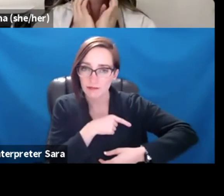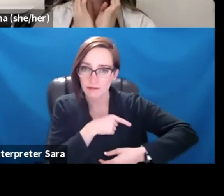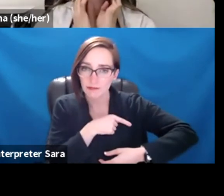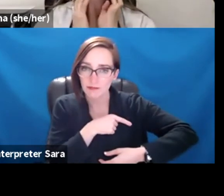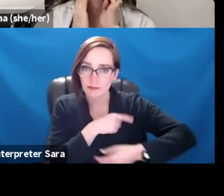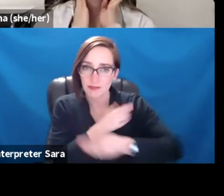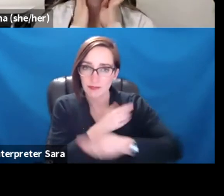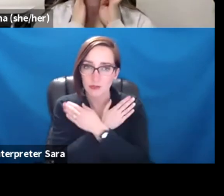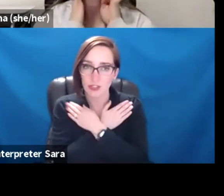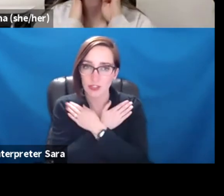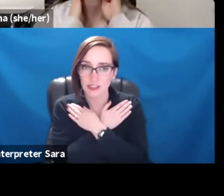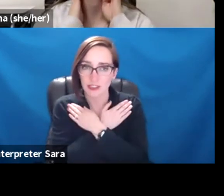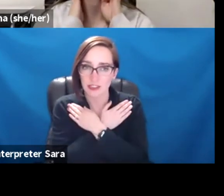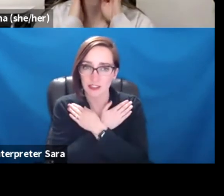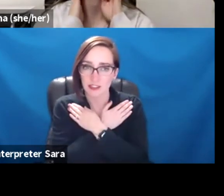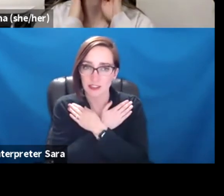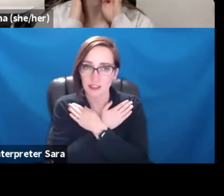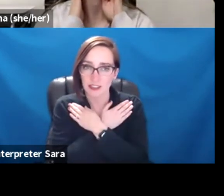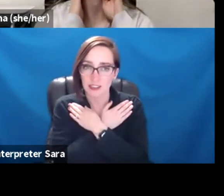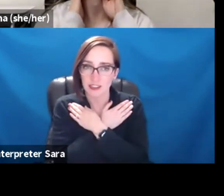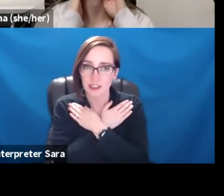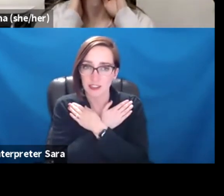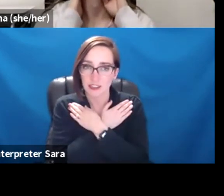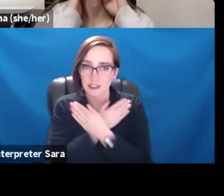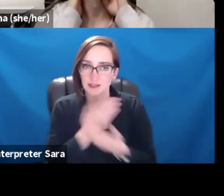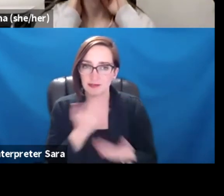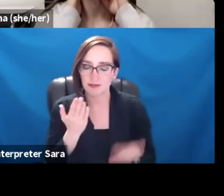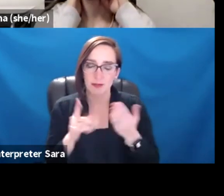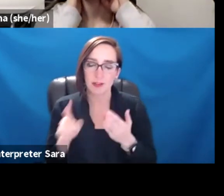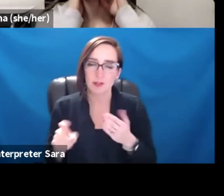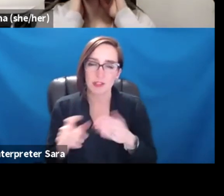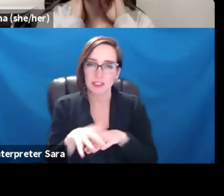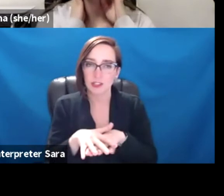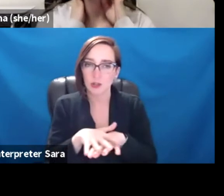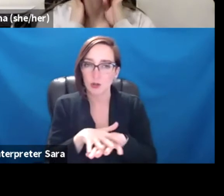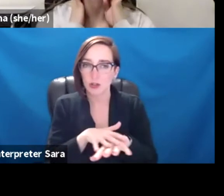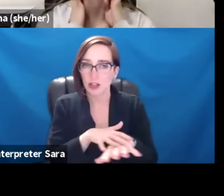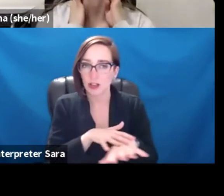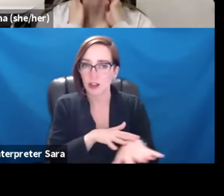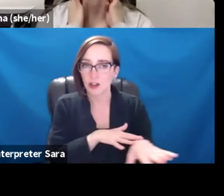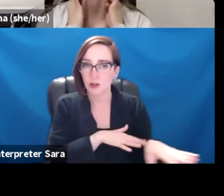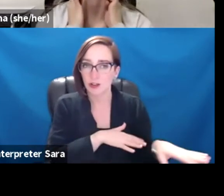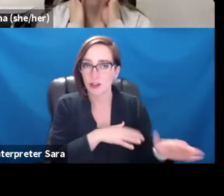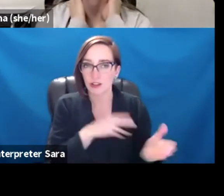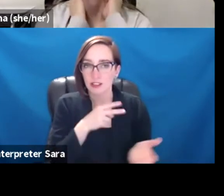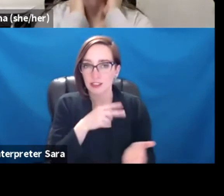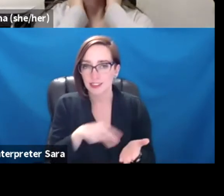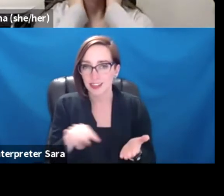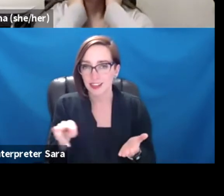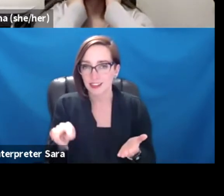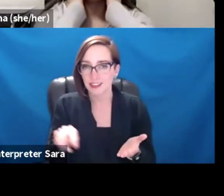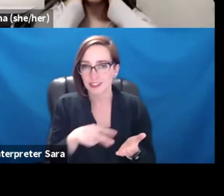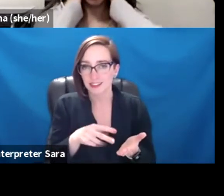Maybe you need to slow down or dance. Maybe you need to sing.